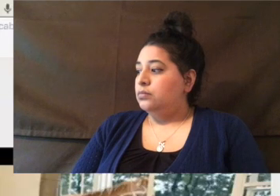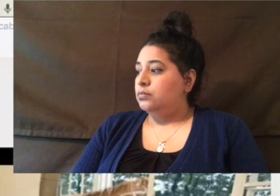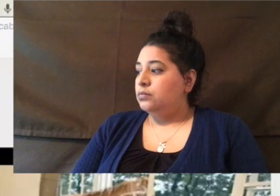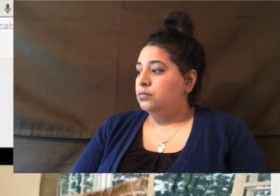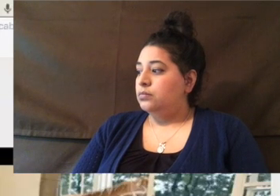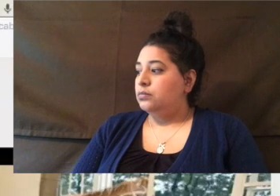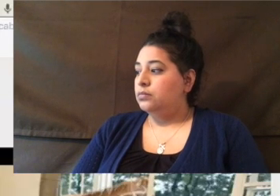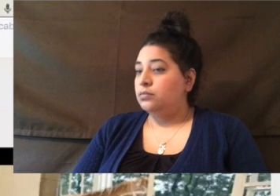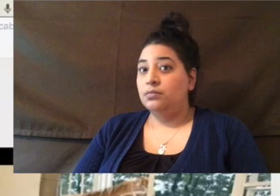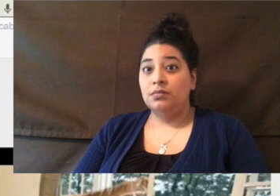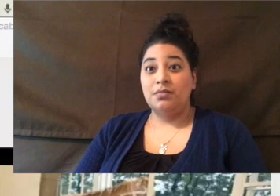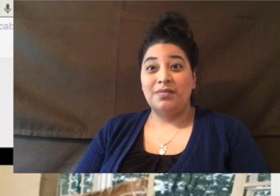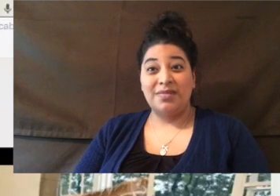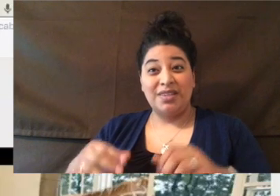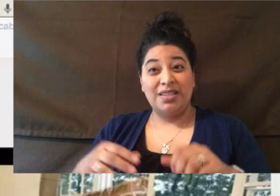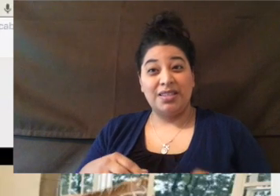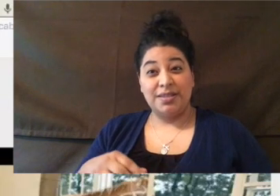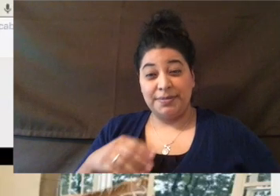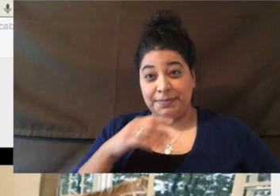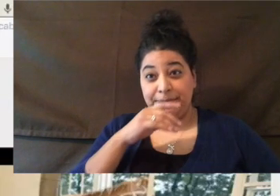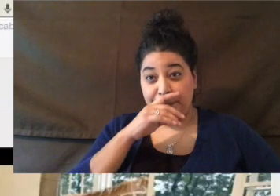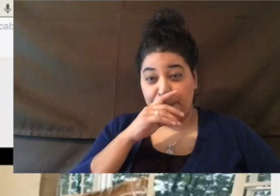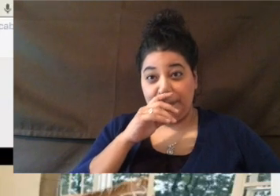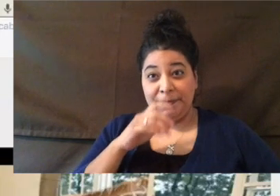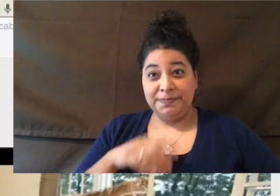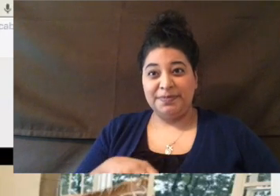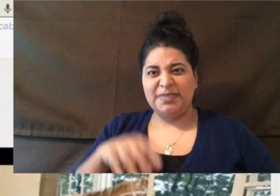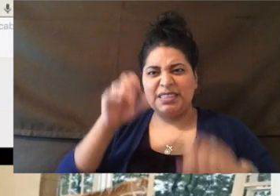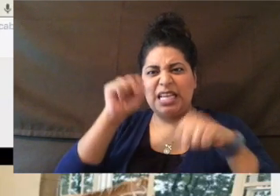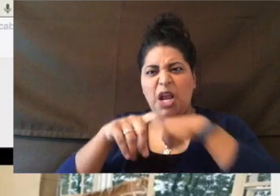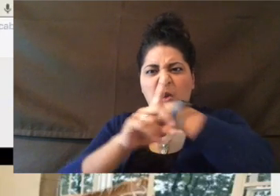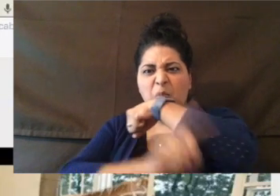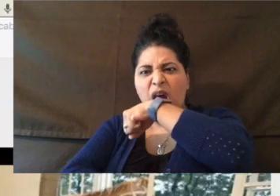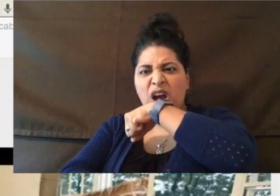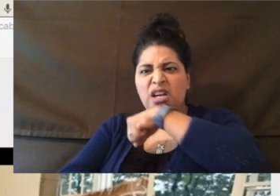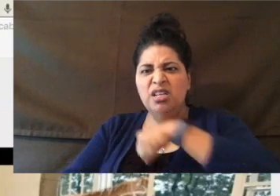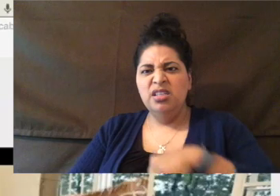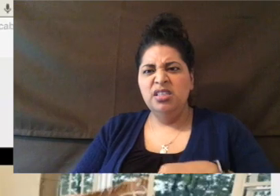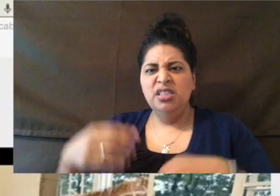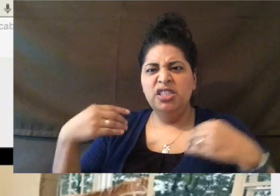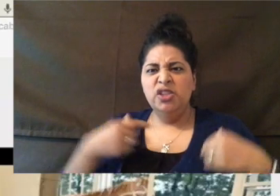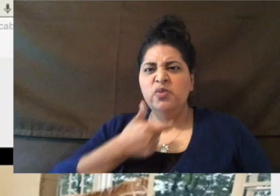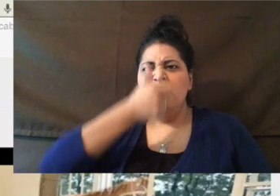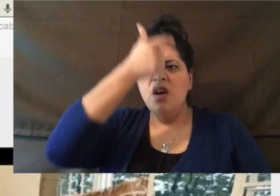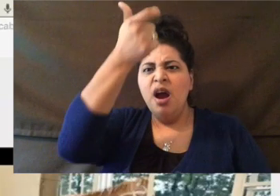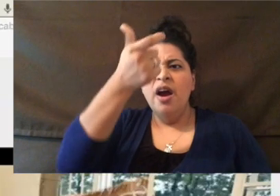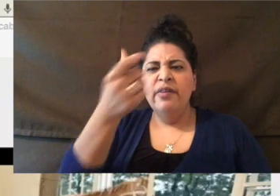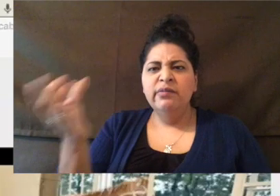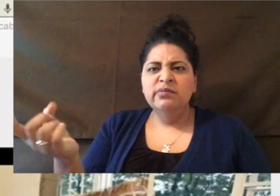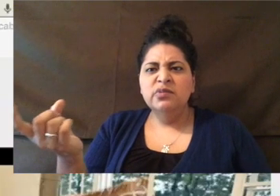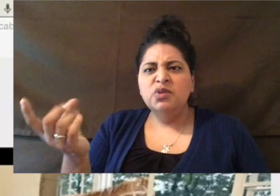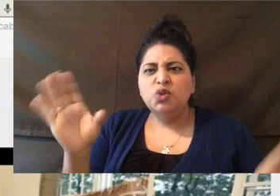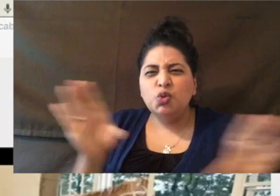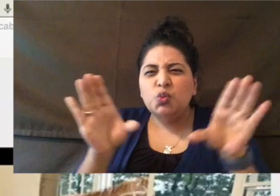Can you even punish a giraffe for doing something so hilarious?